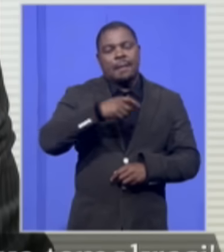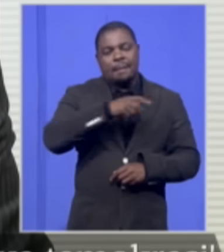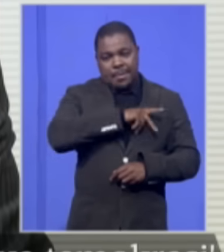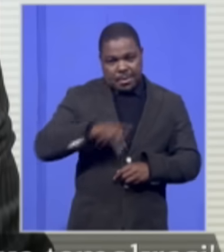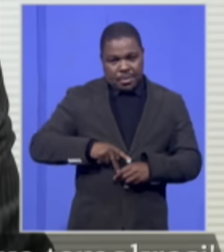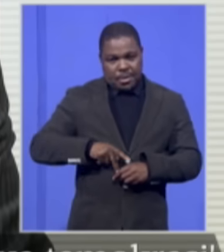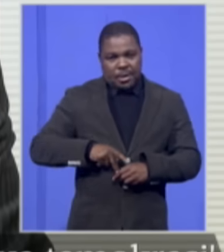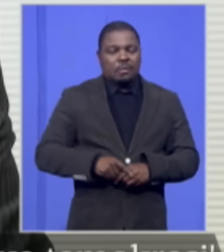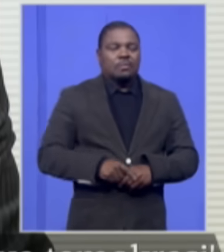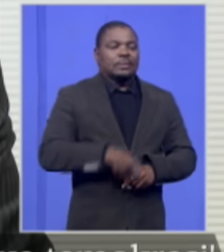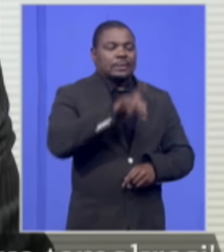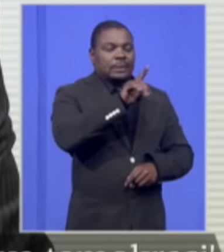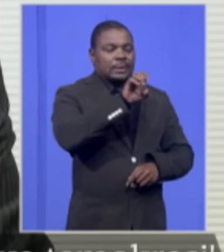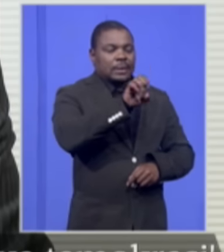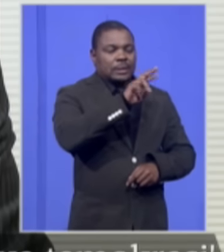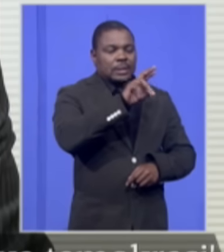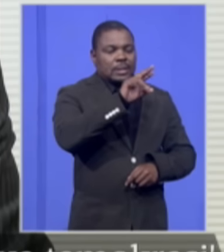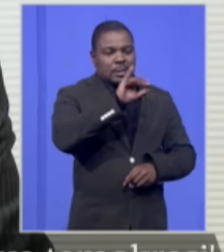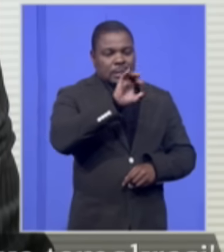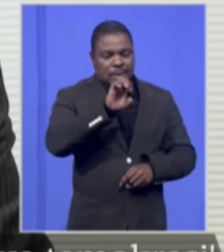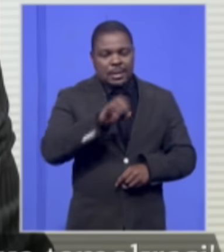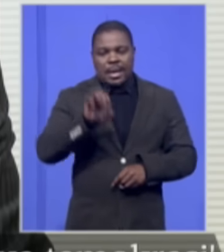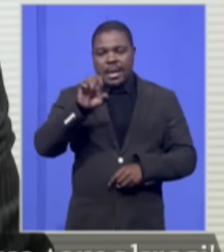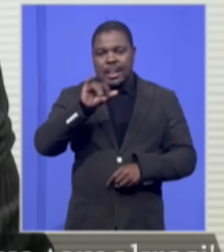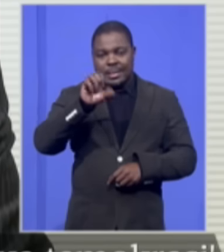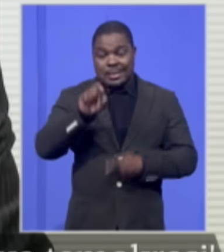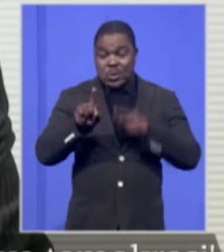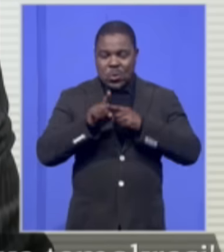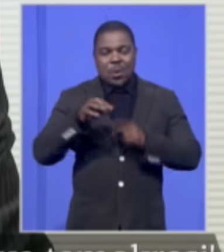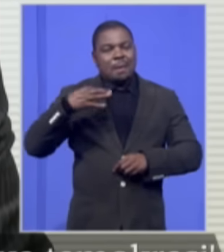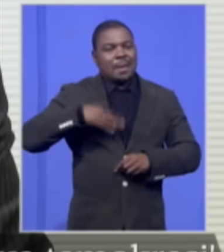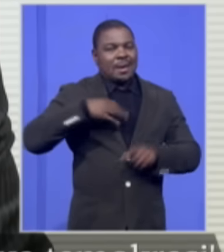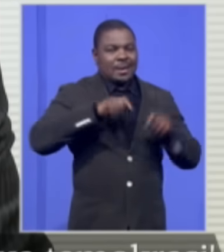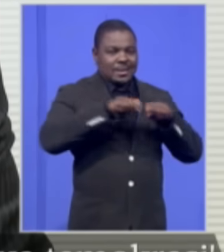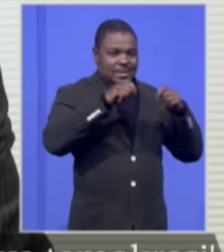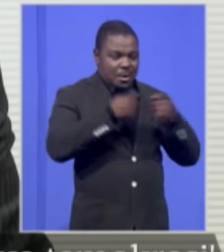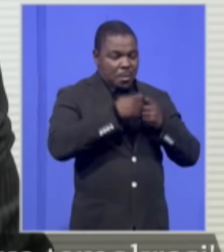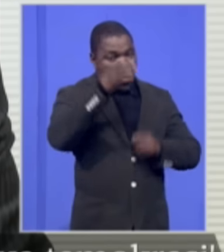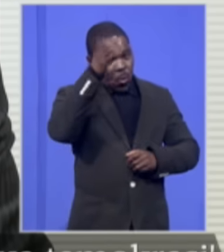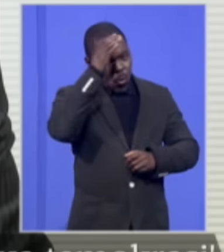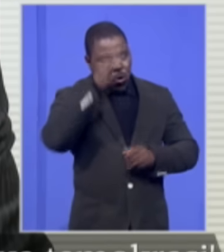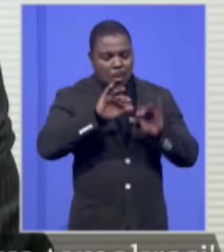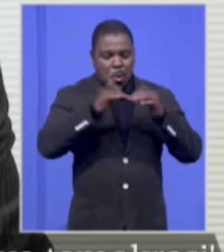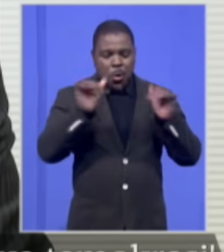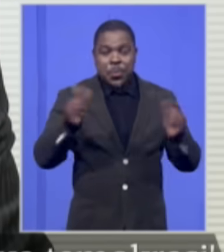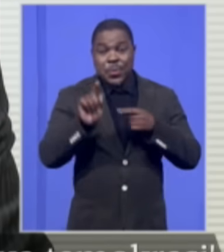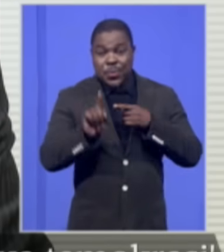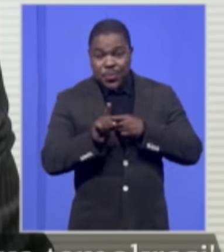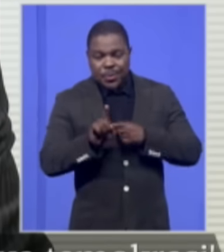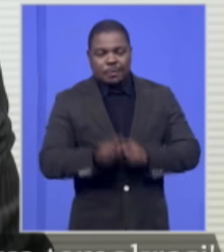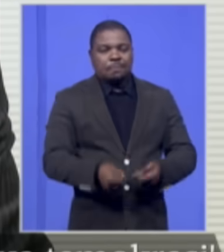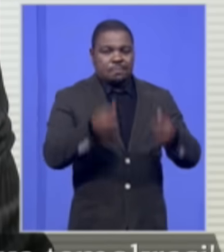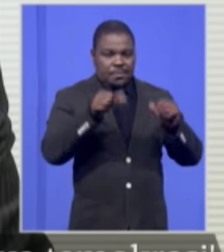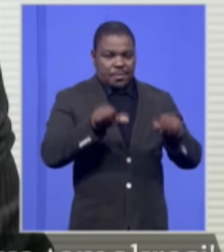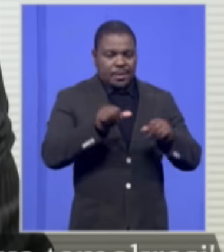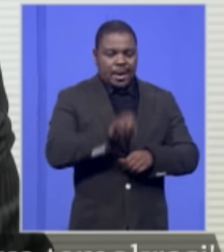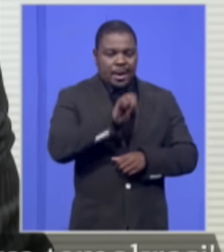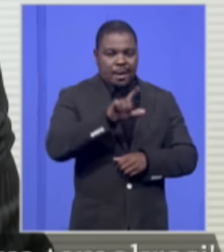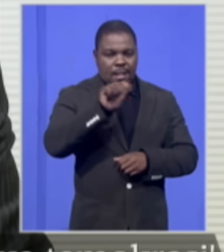Dr. Desiree Ellis, Banyana coach and football legend, Ms. Ella